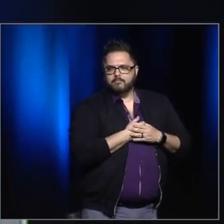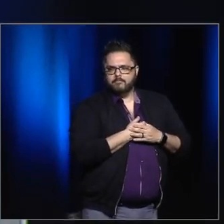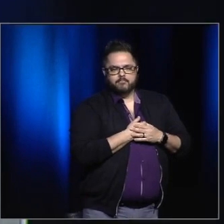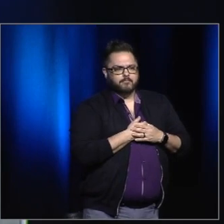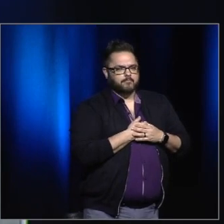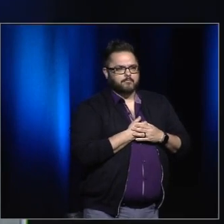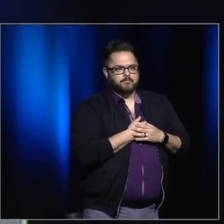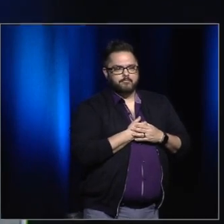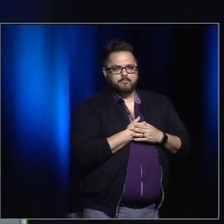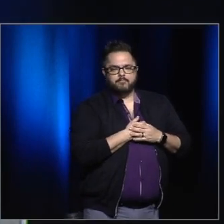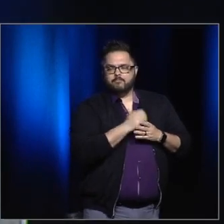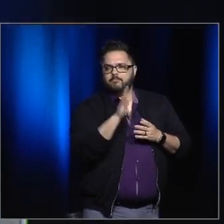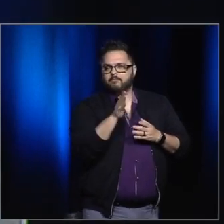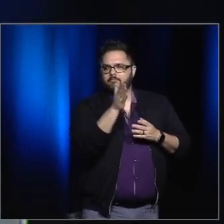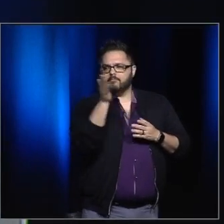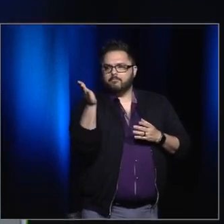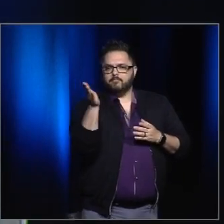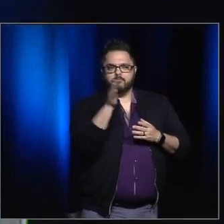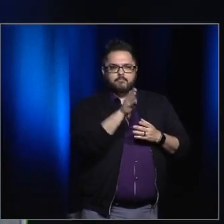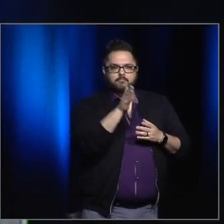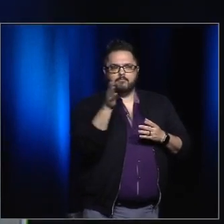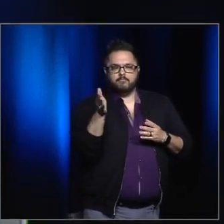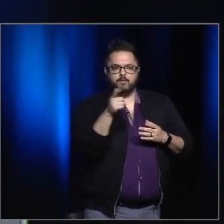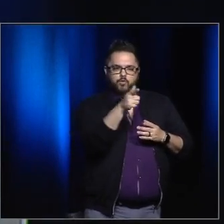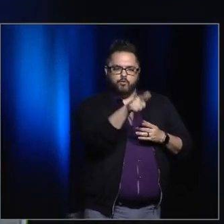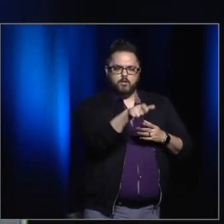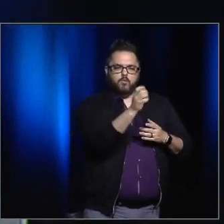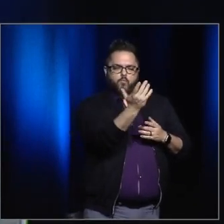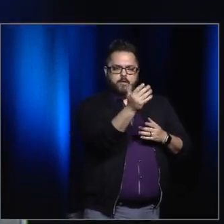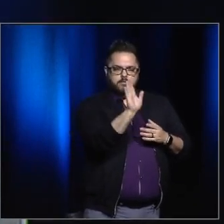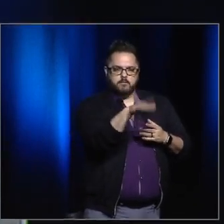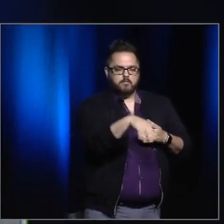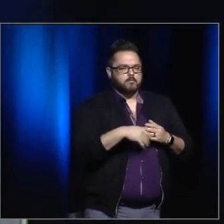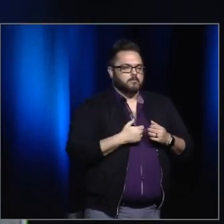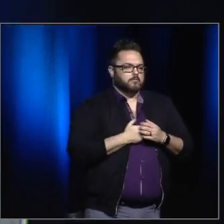Over on the other side here. You can wait, Michael.